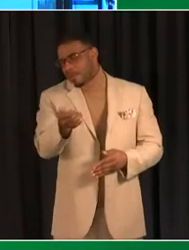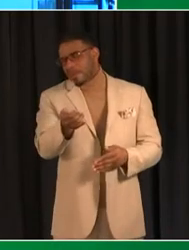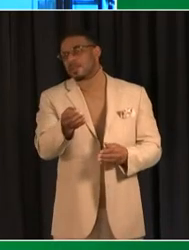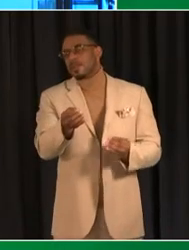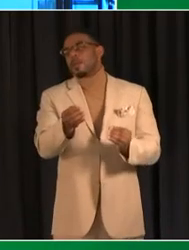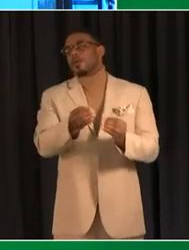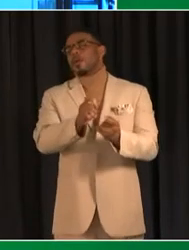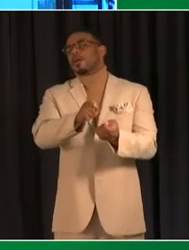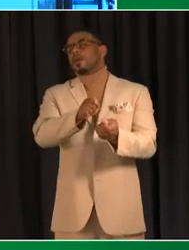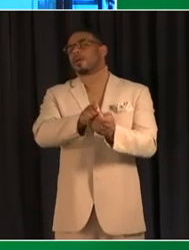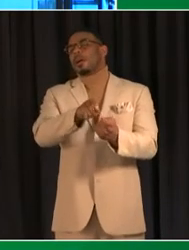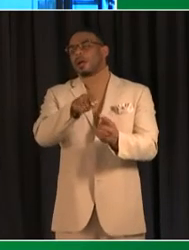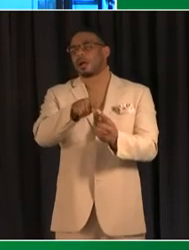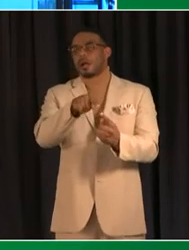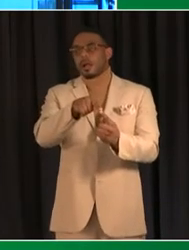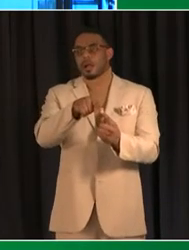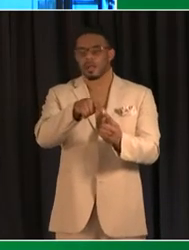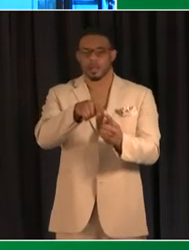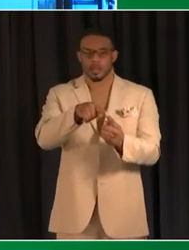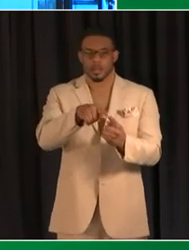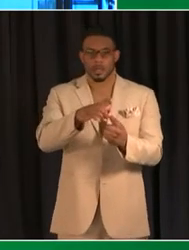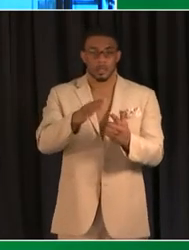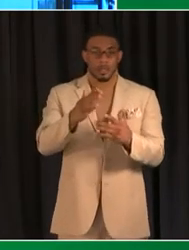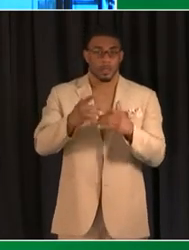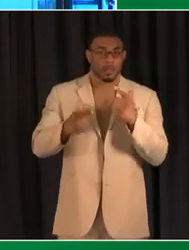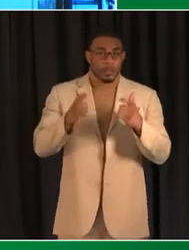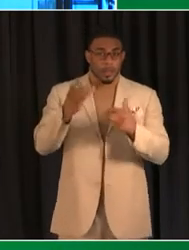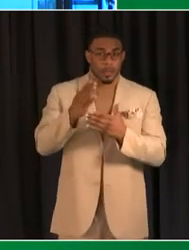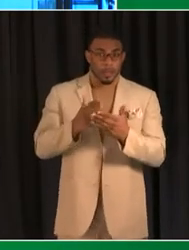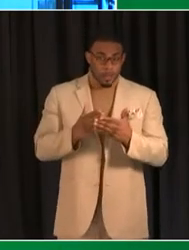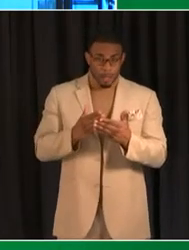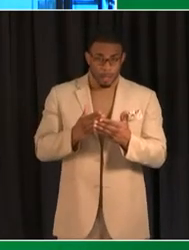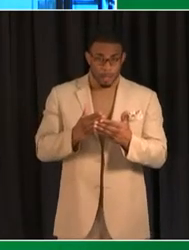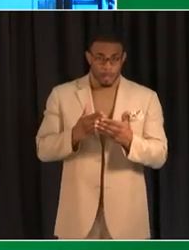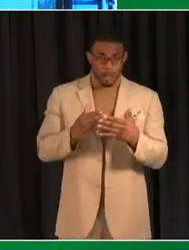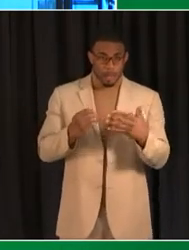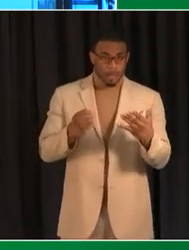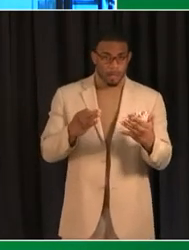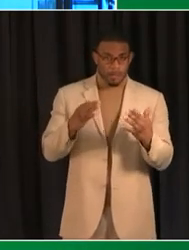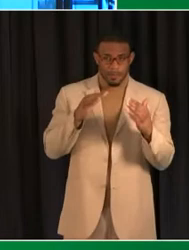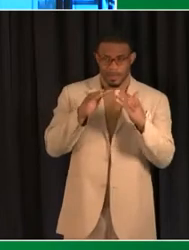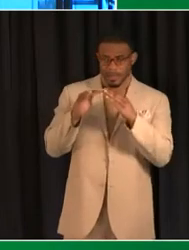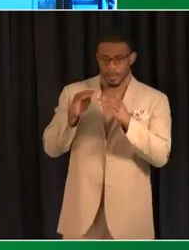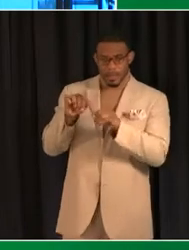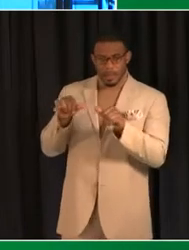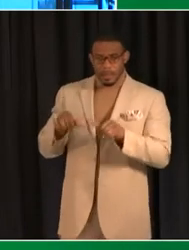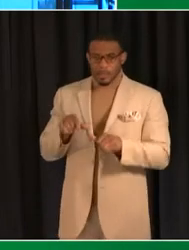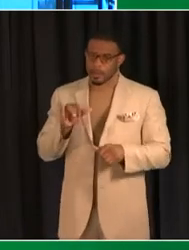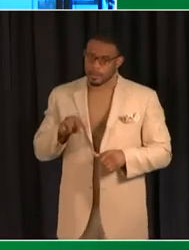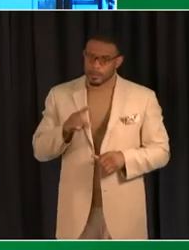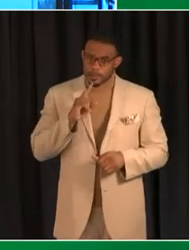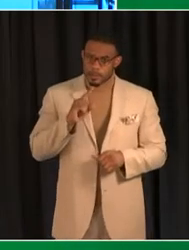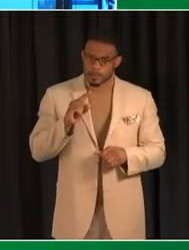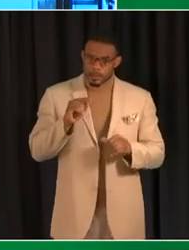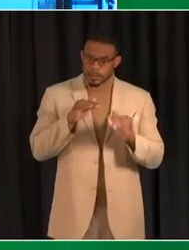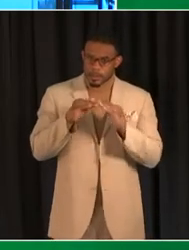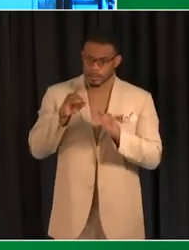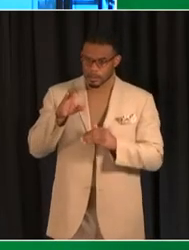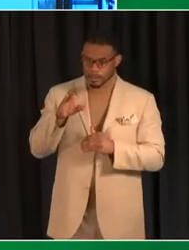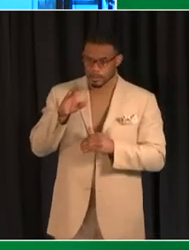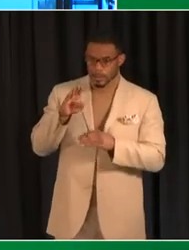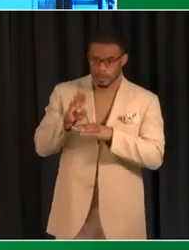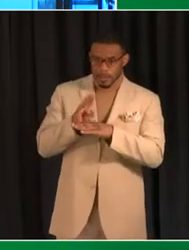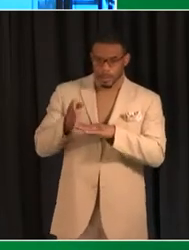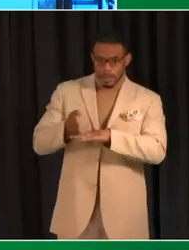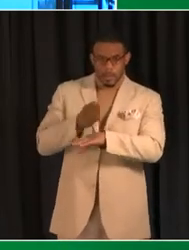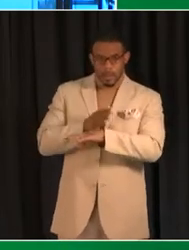little bit narrowly on the sort of the biggest portion of the downtown area, which is the Downtown